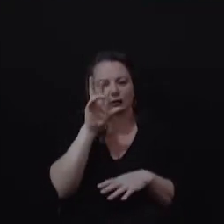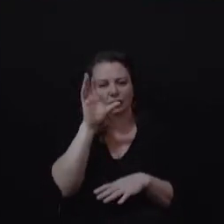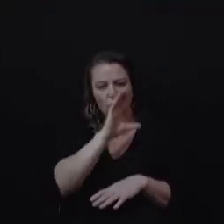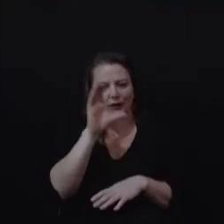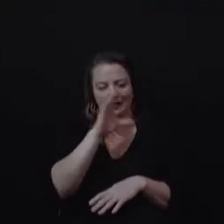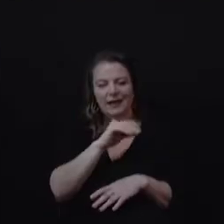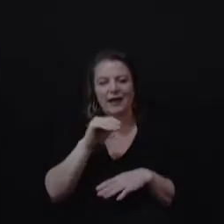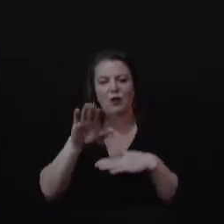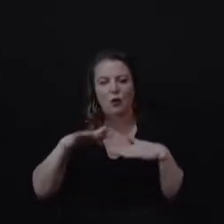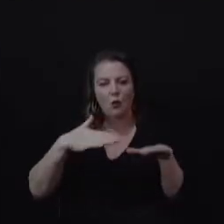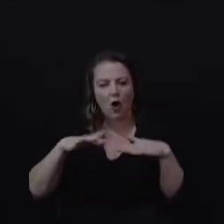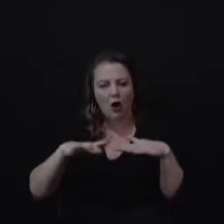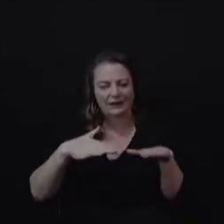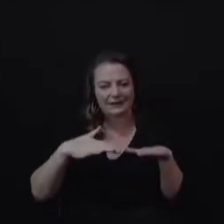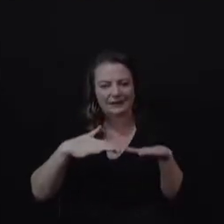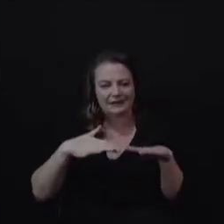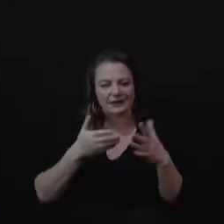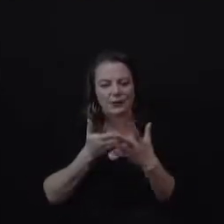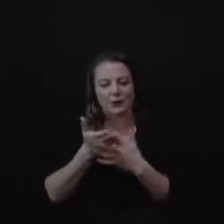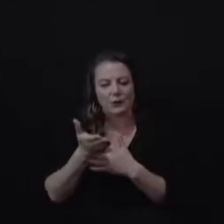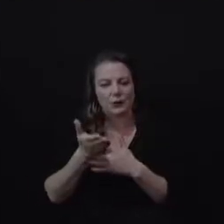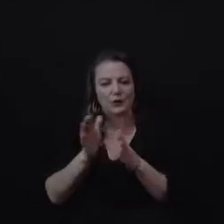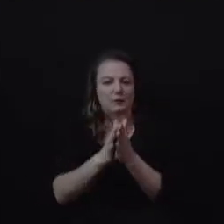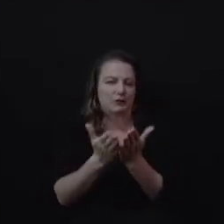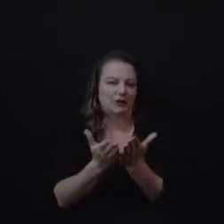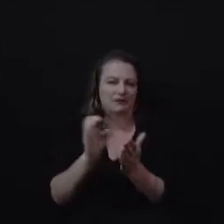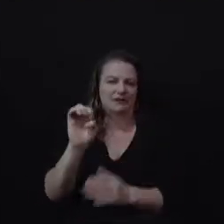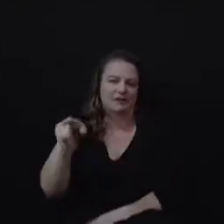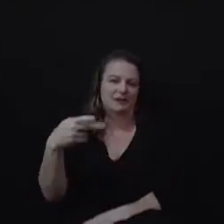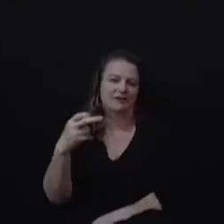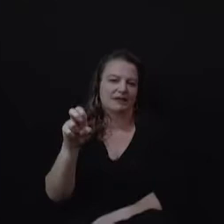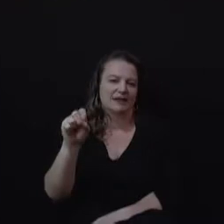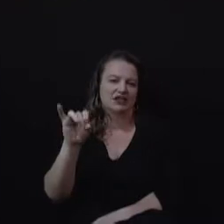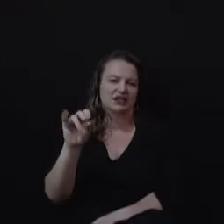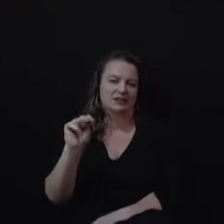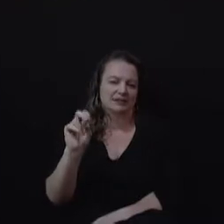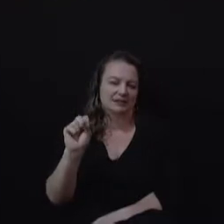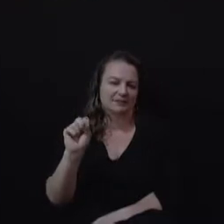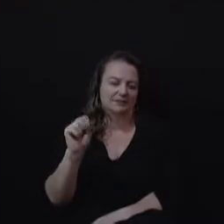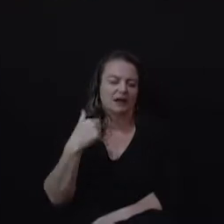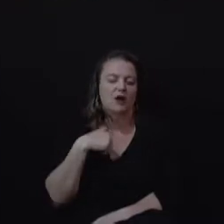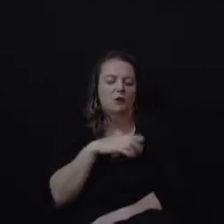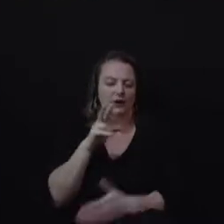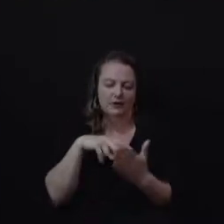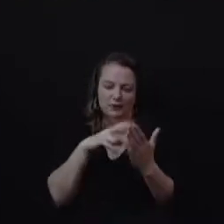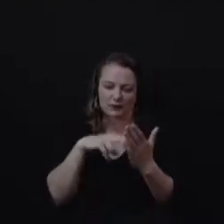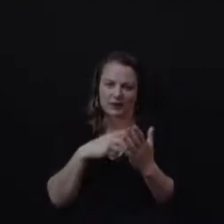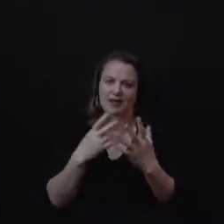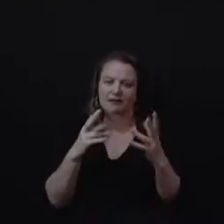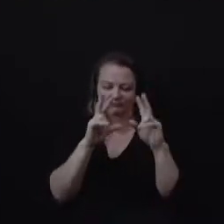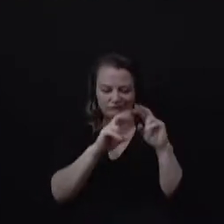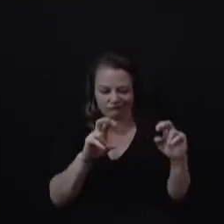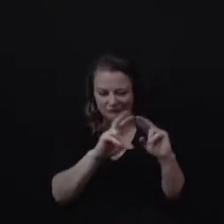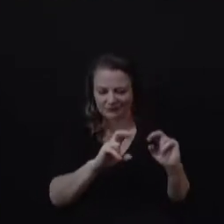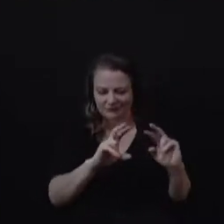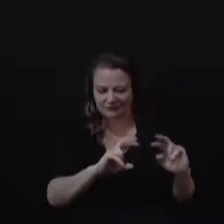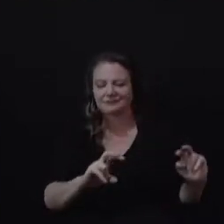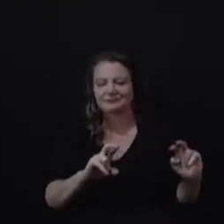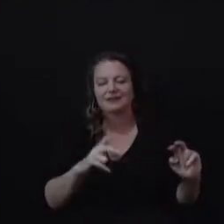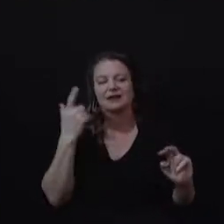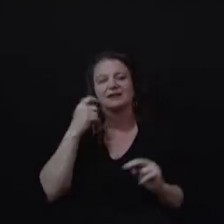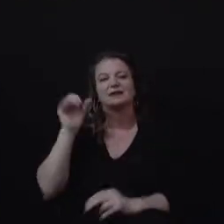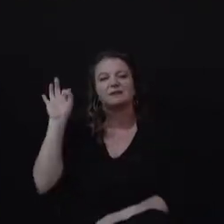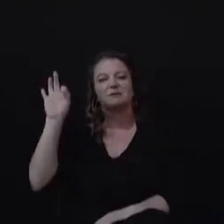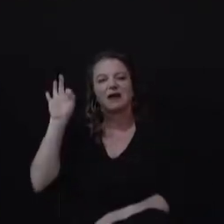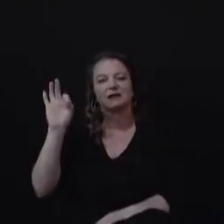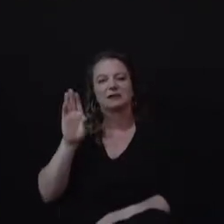through the book of Ephesians. We're going to spend a little bit of time in this book, as you can tell, because Pastor Ben and